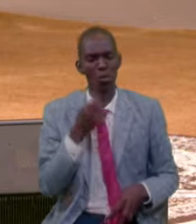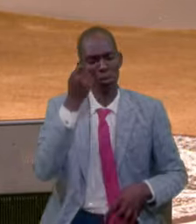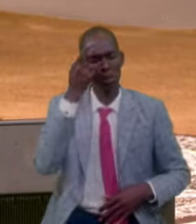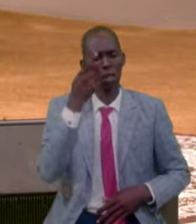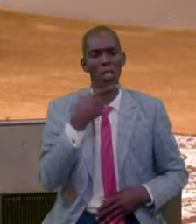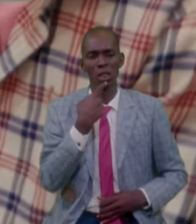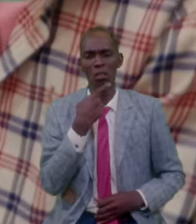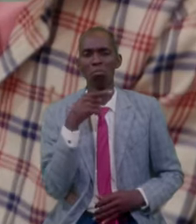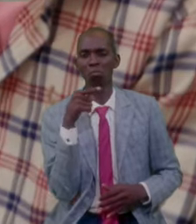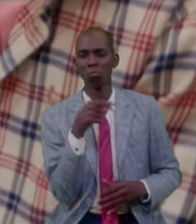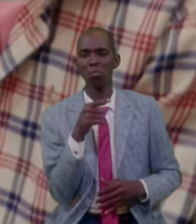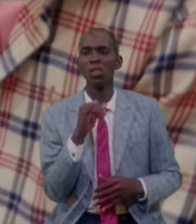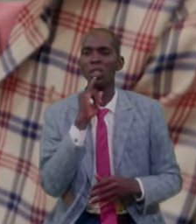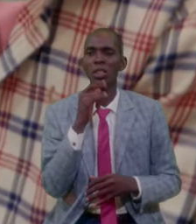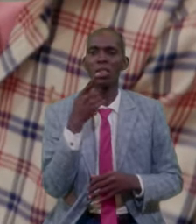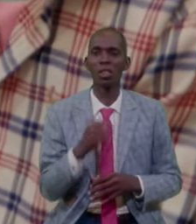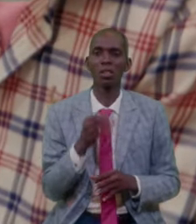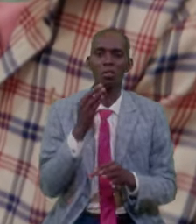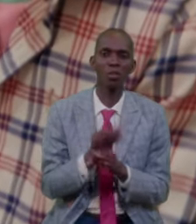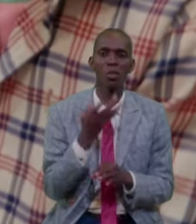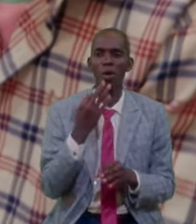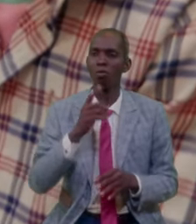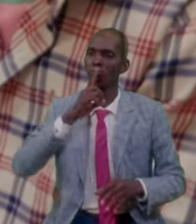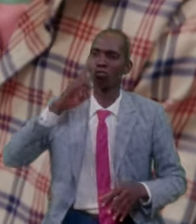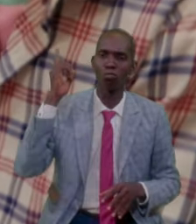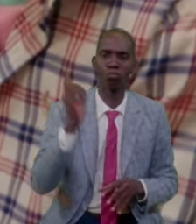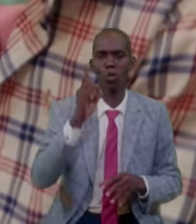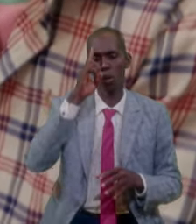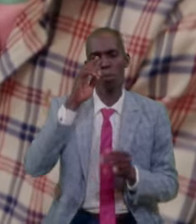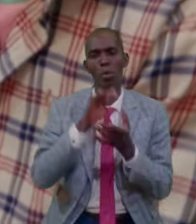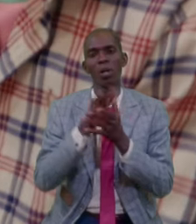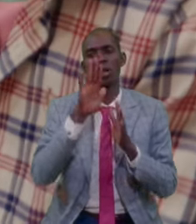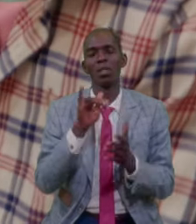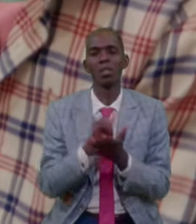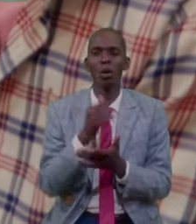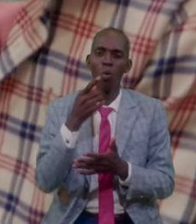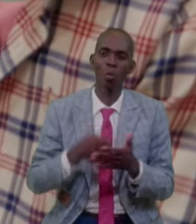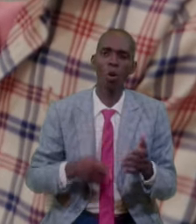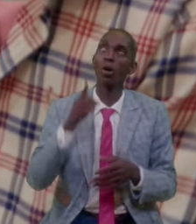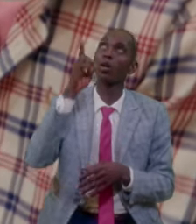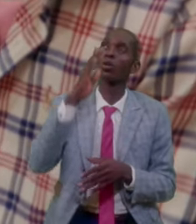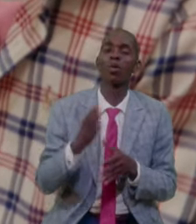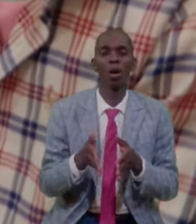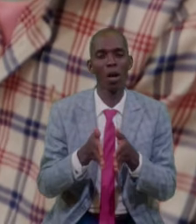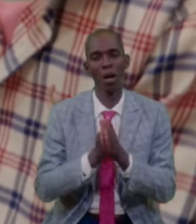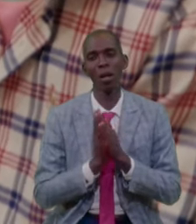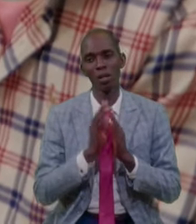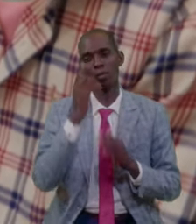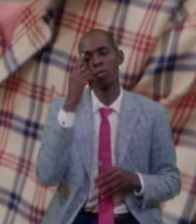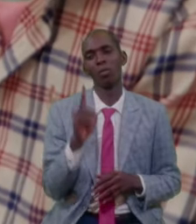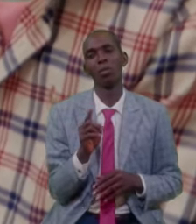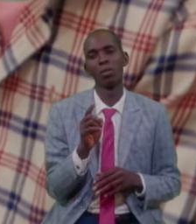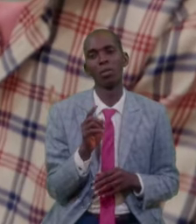the faith of the true believer. And that's what God demands. He doesn't want a kind